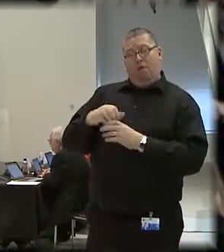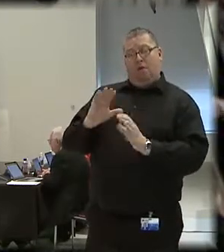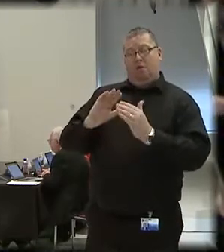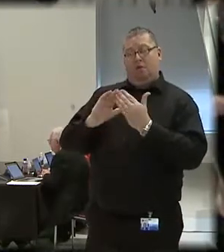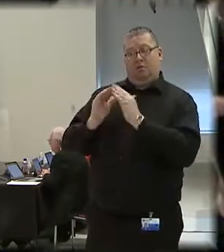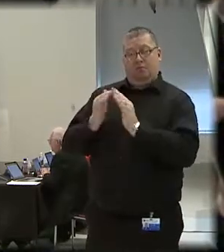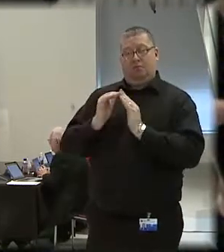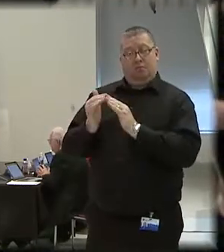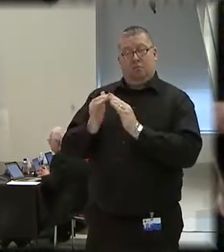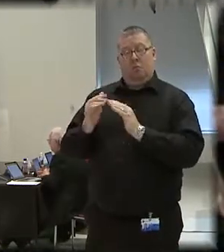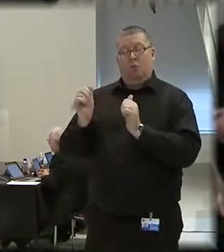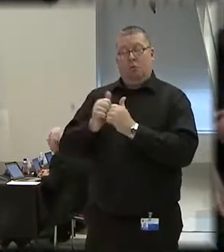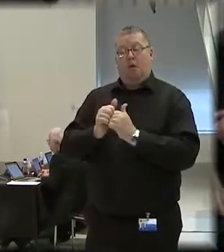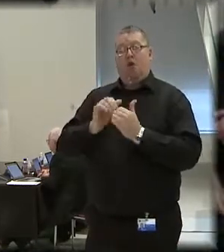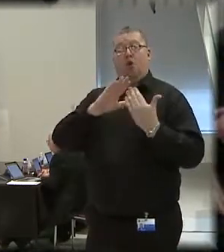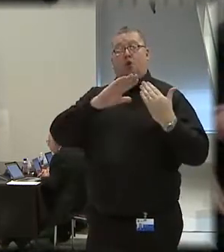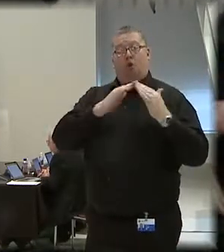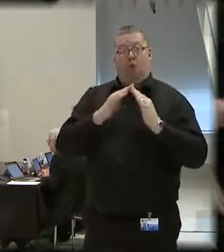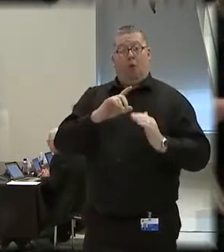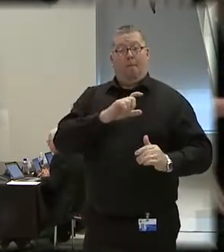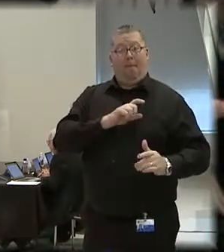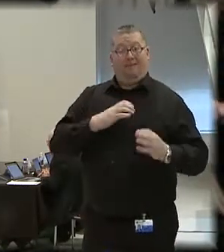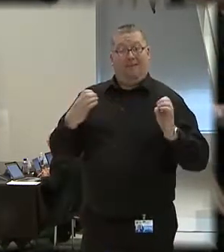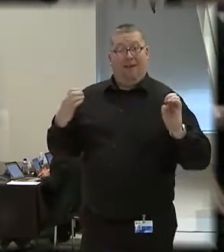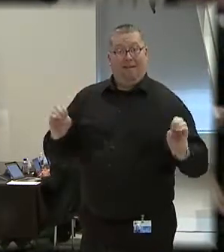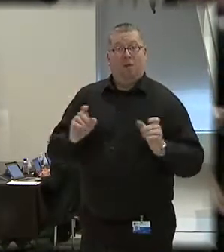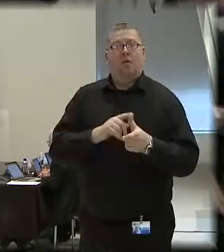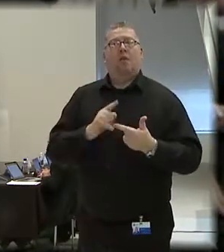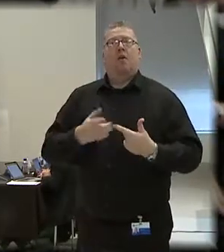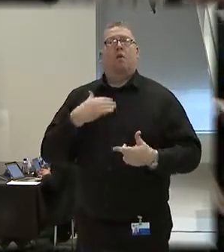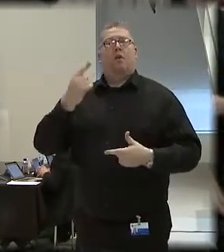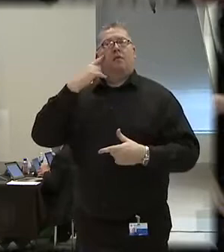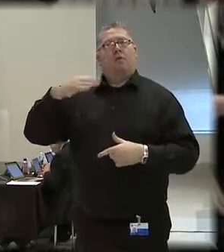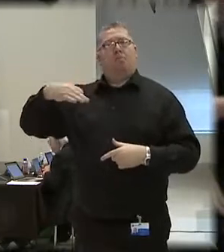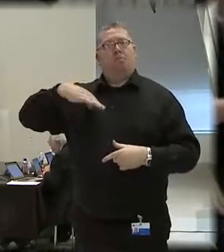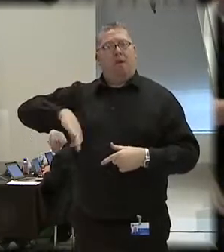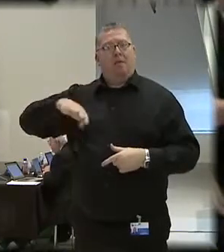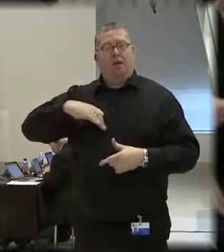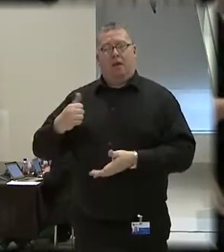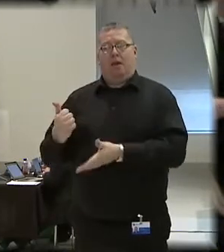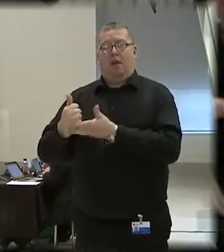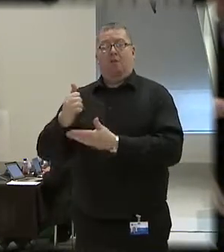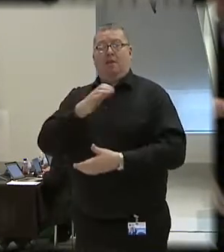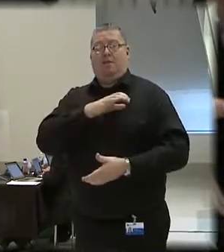community policing efforts, we feel that it would be beneficial to encourage citizens to